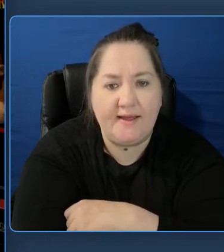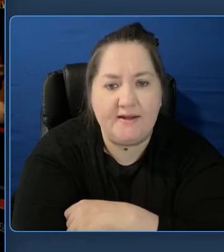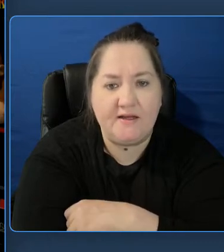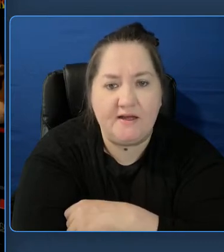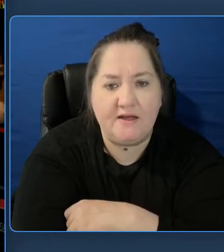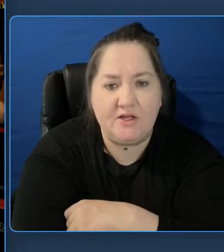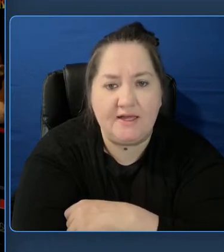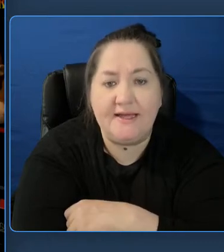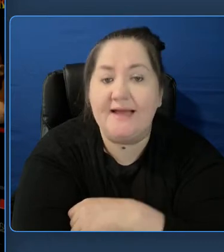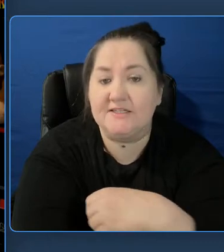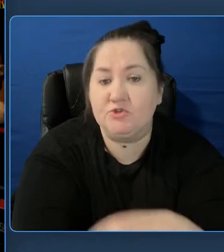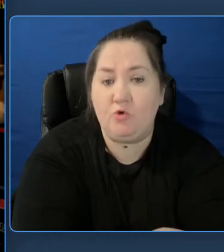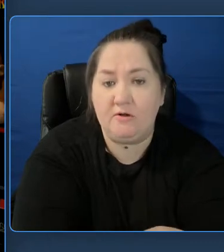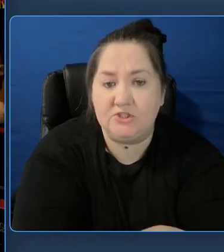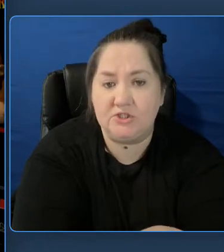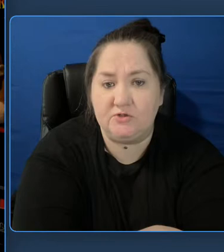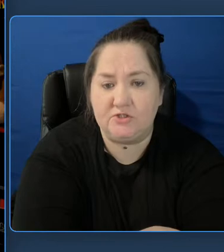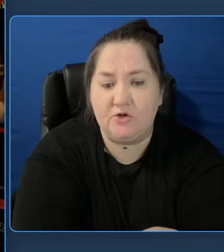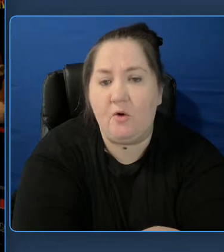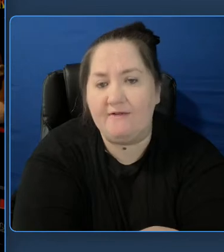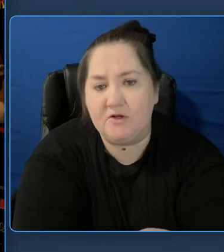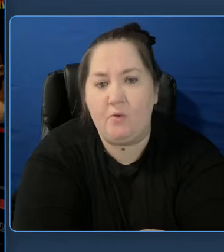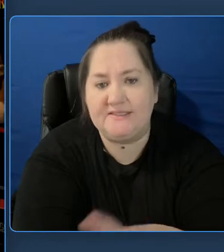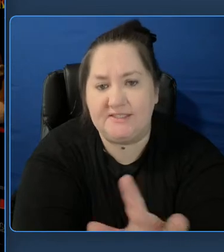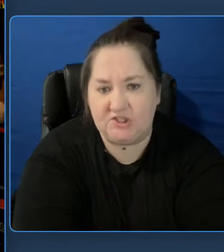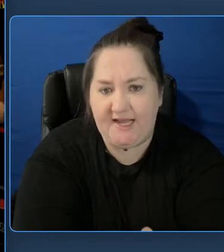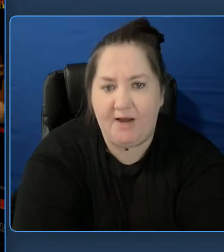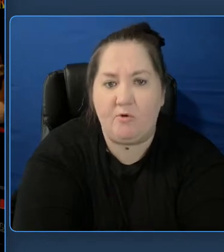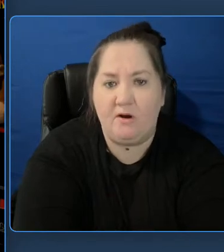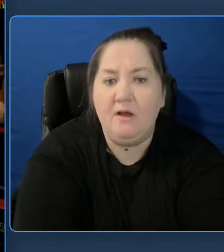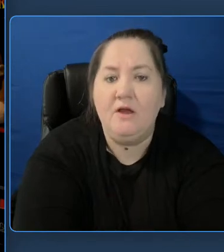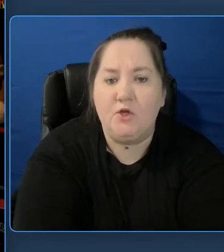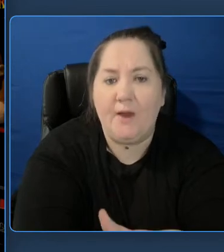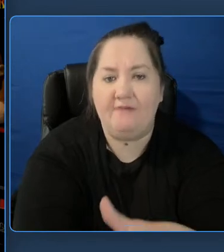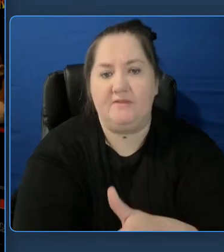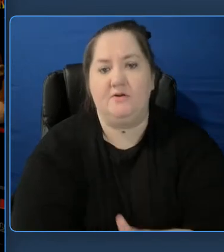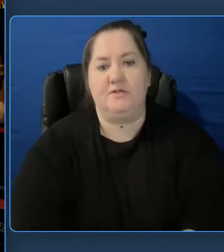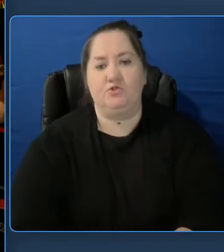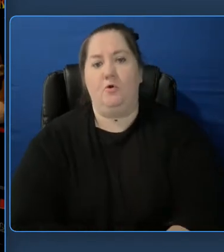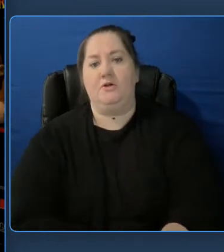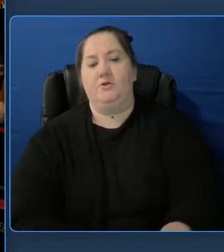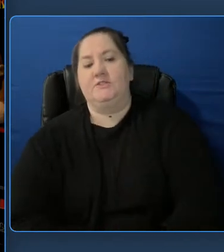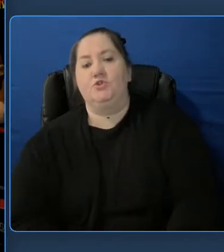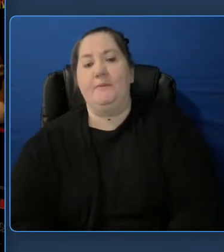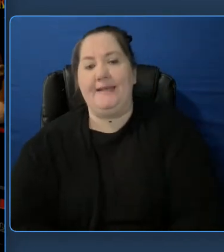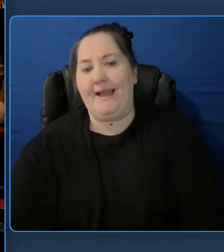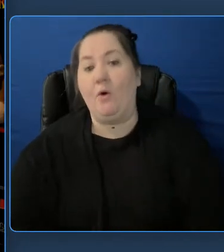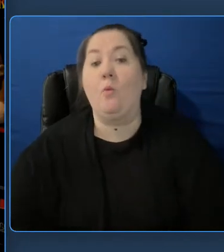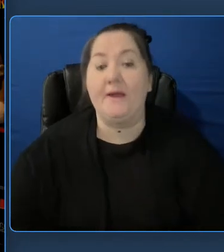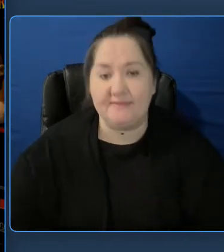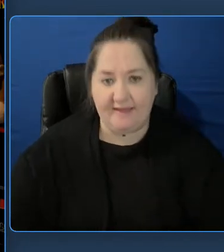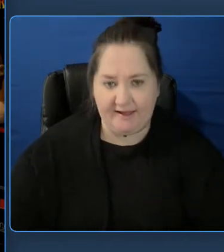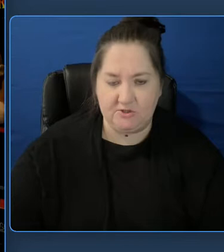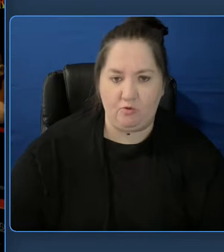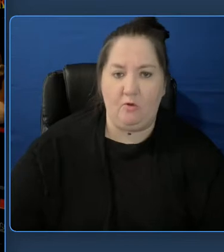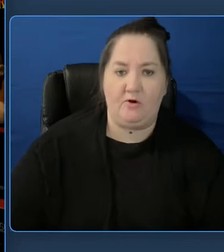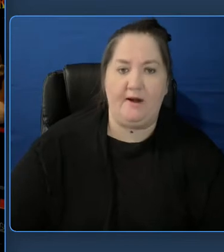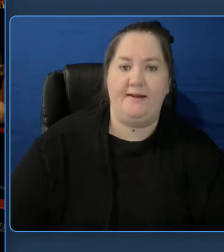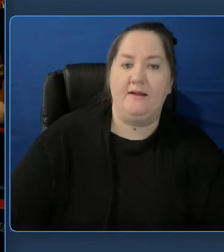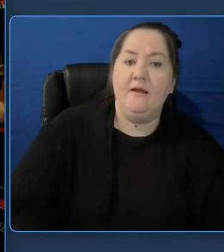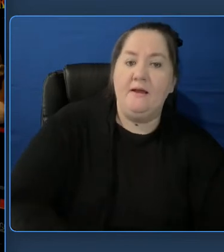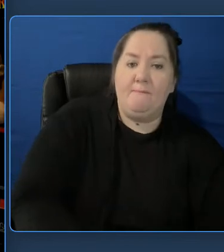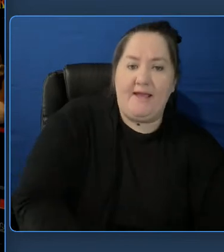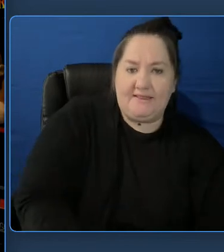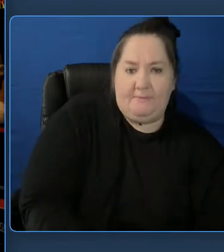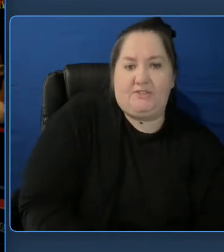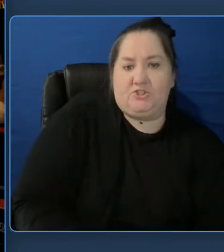Especially when it has a controller too. So you don't have to always touch the camera. You have a little controller. You can zoom in and out with that controller